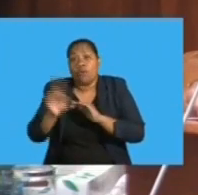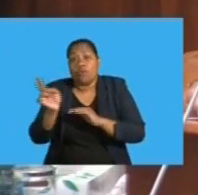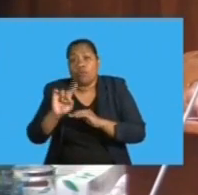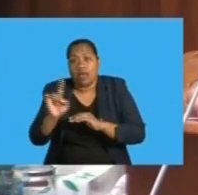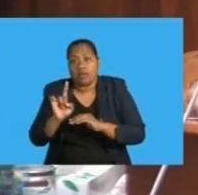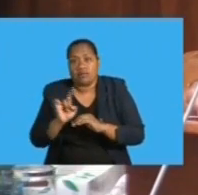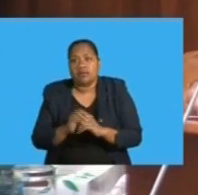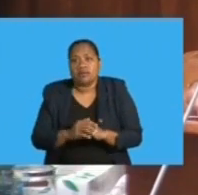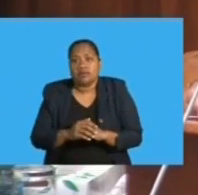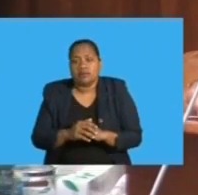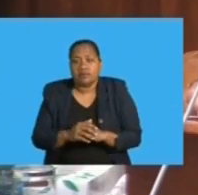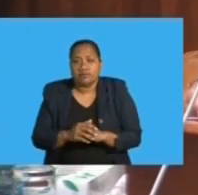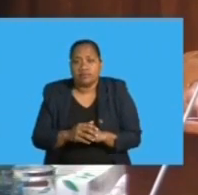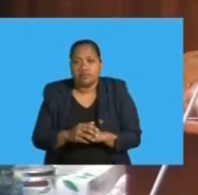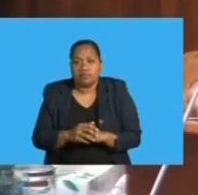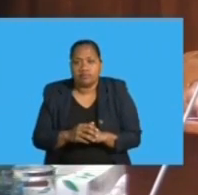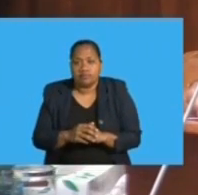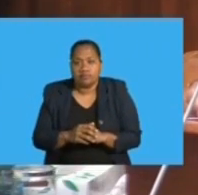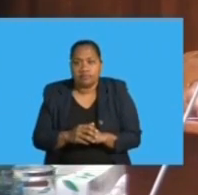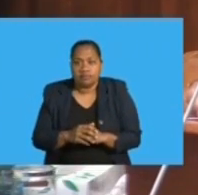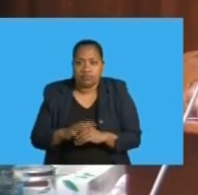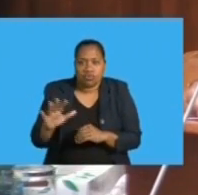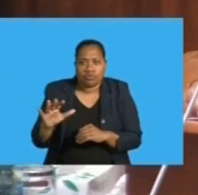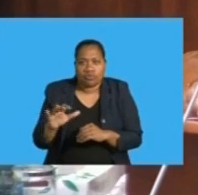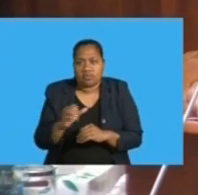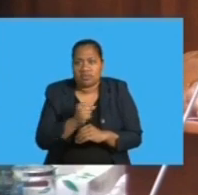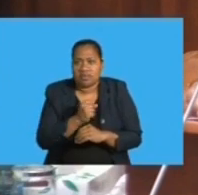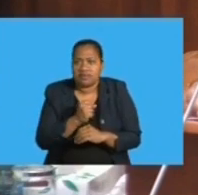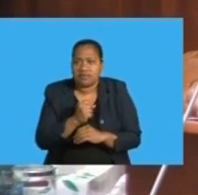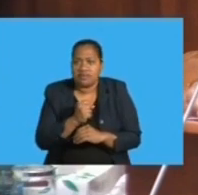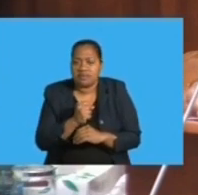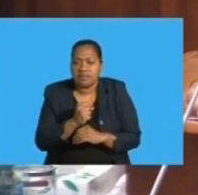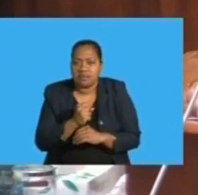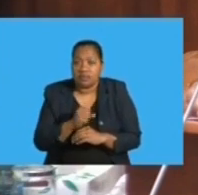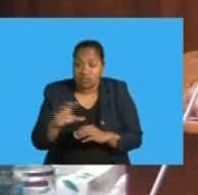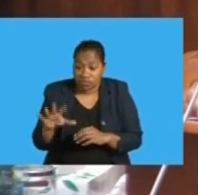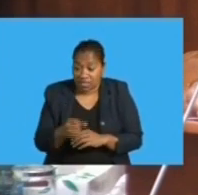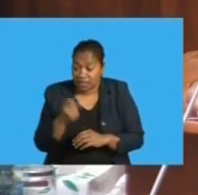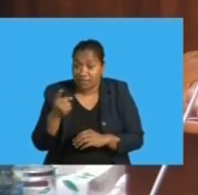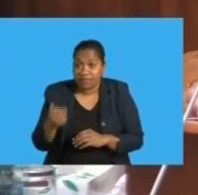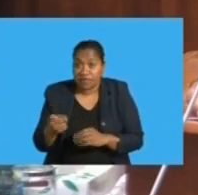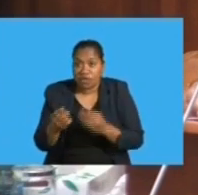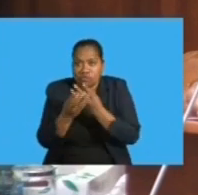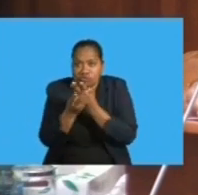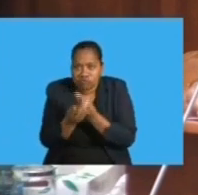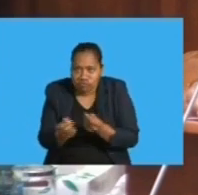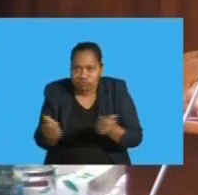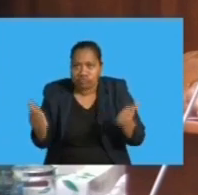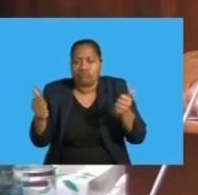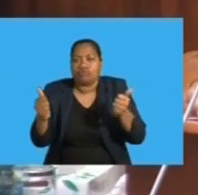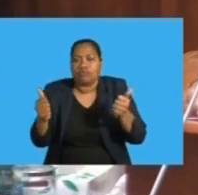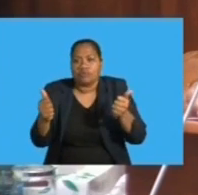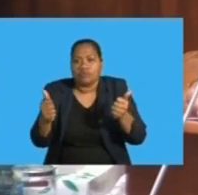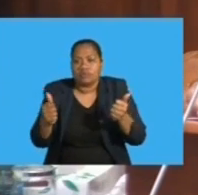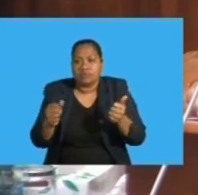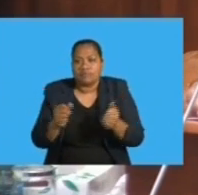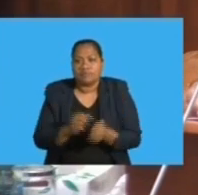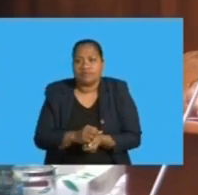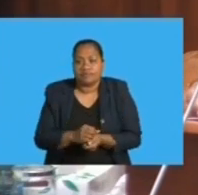to take such measures it deems fit to maintain its integrity and